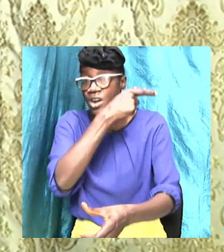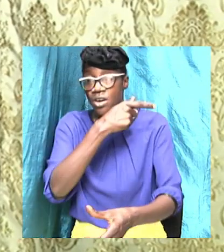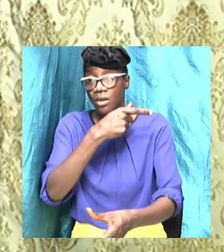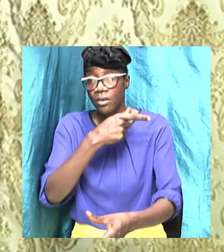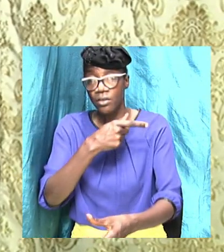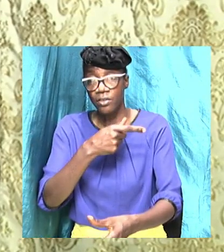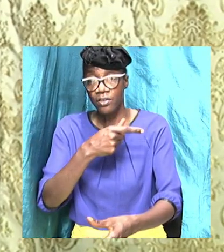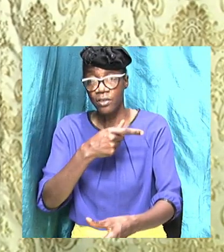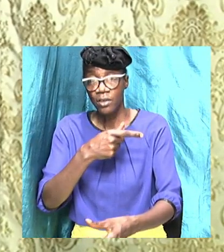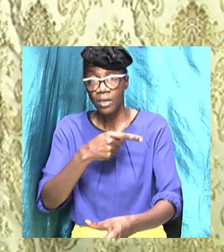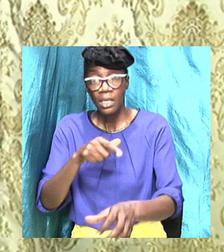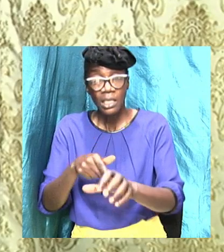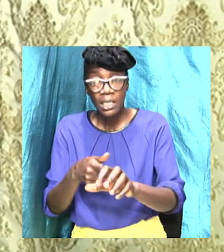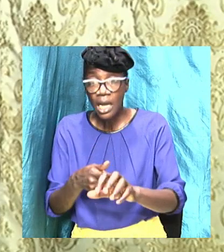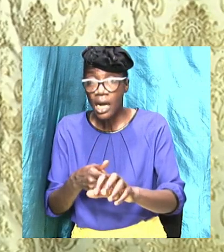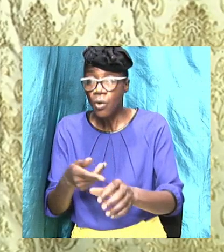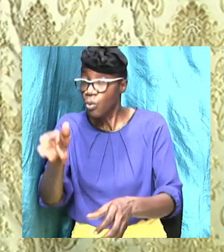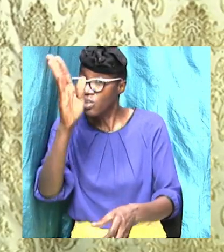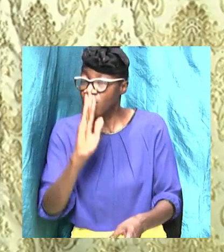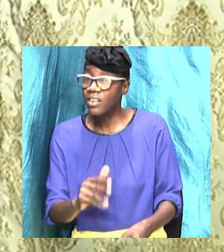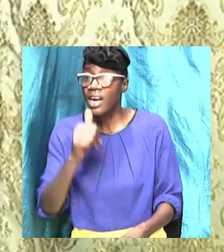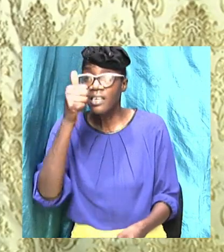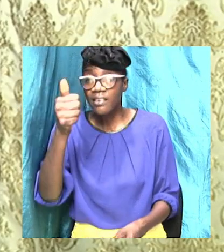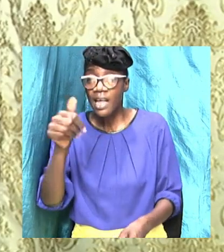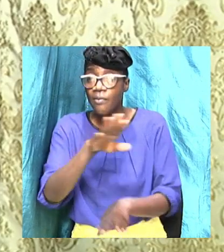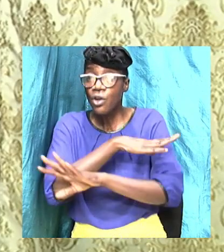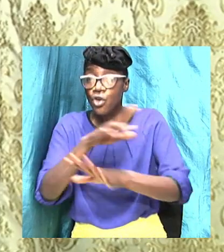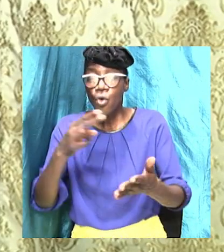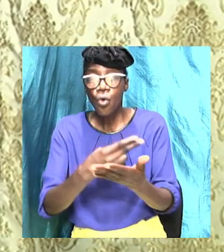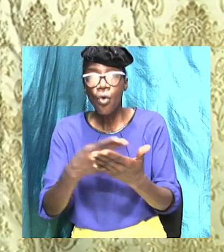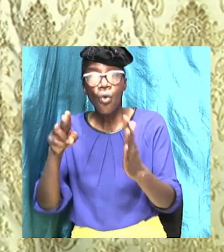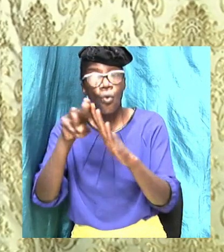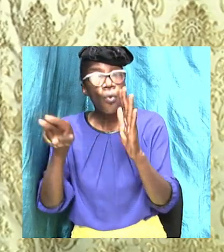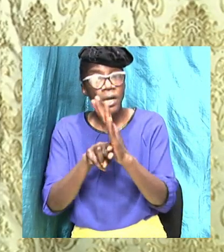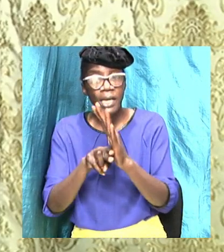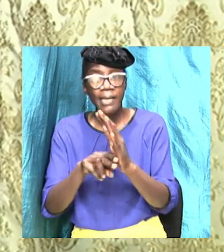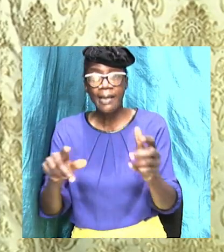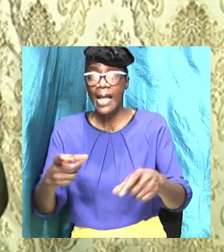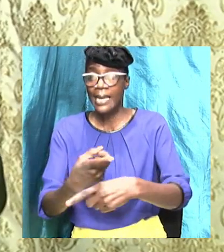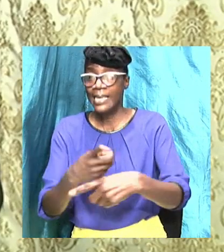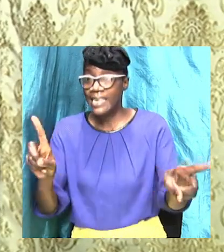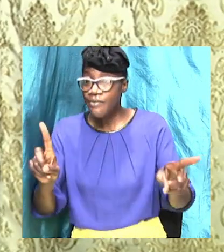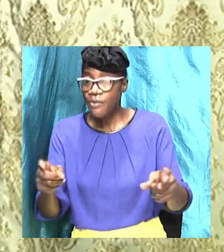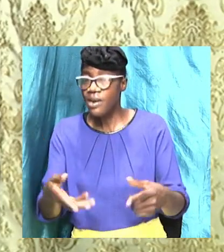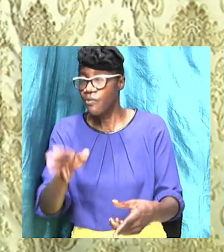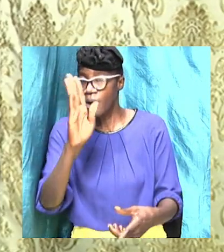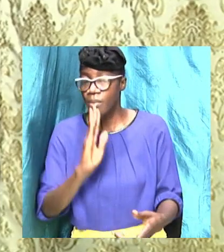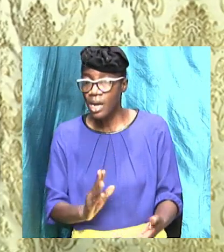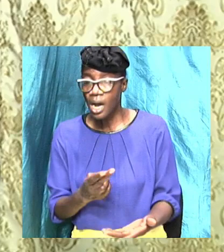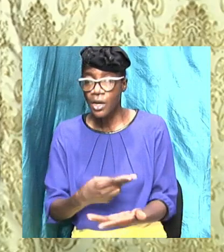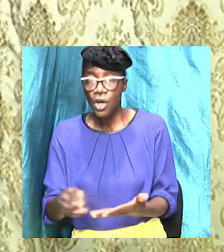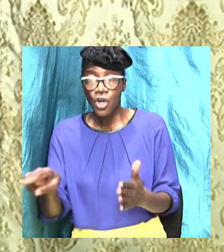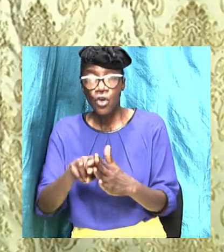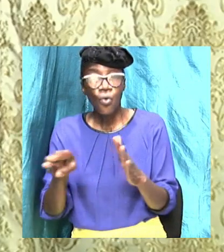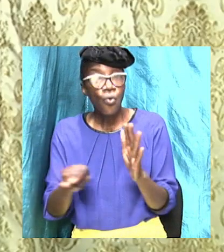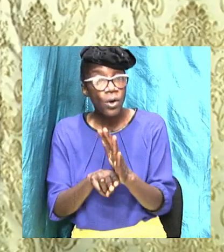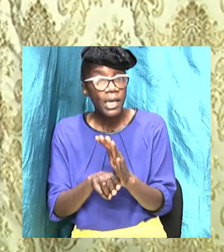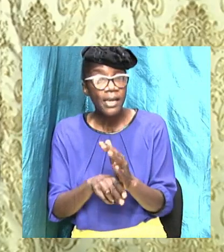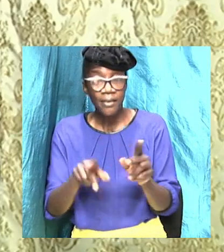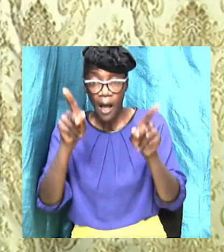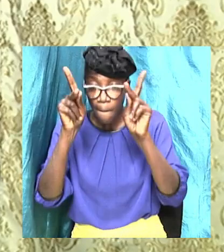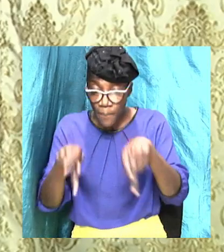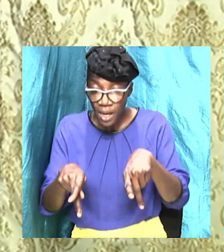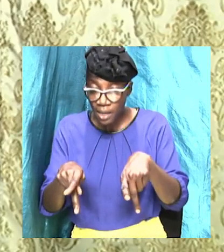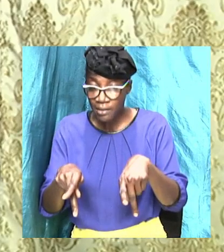himself. There is no holiness independent of God. The holiness of a person is derived and